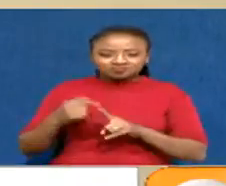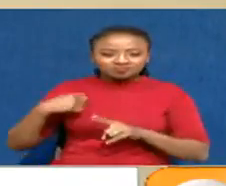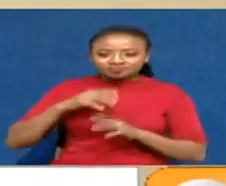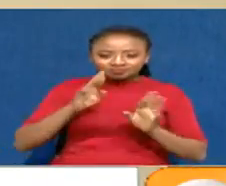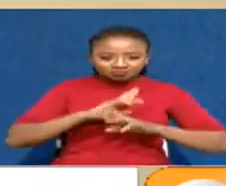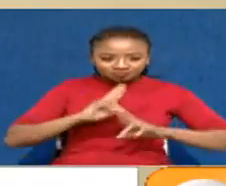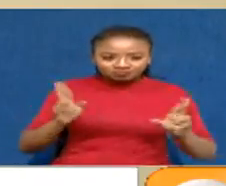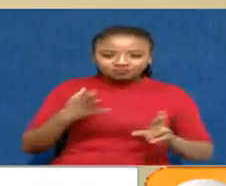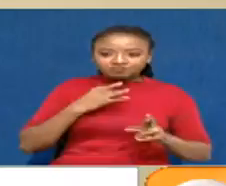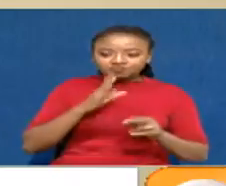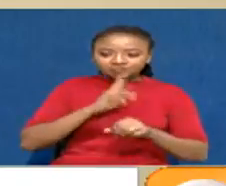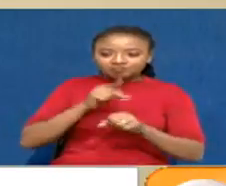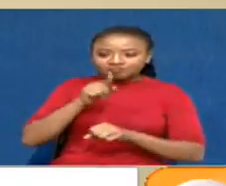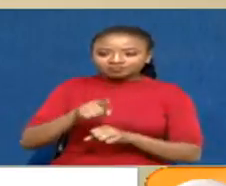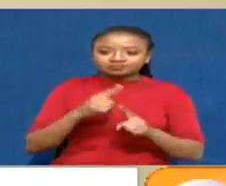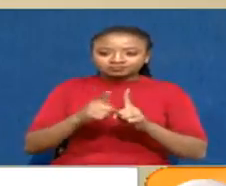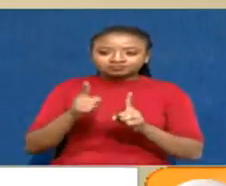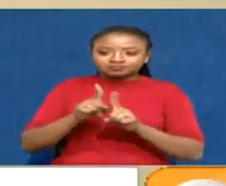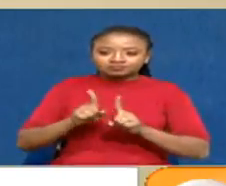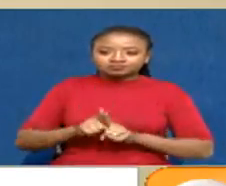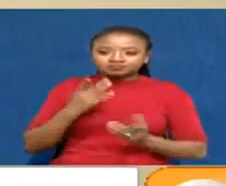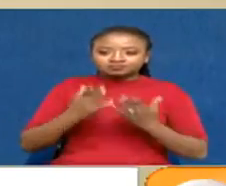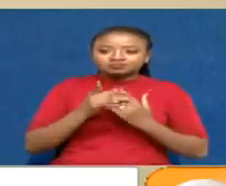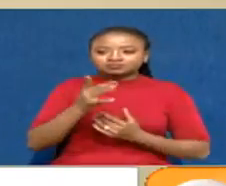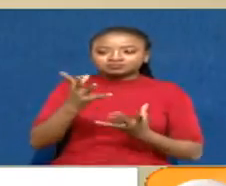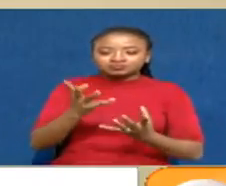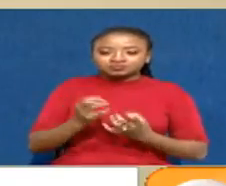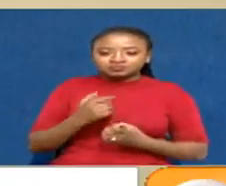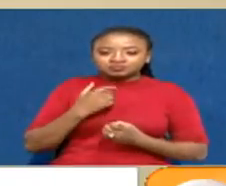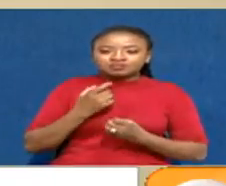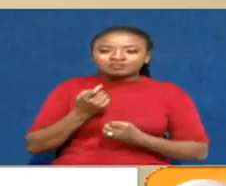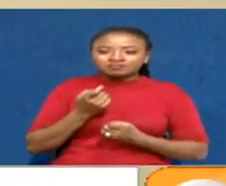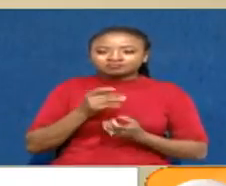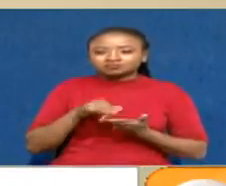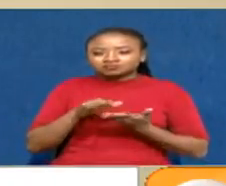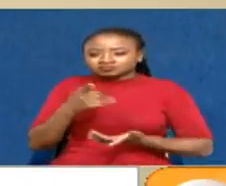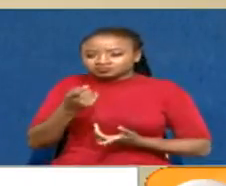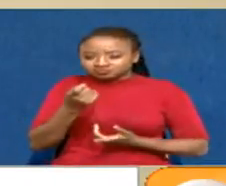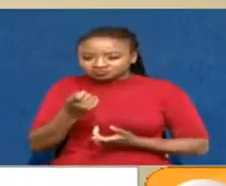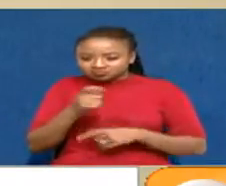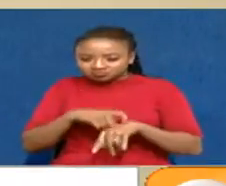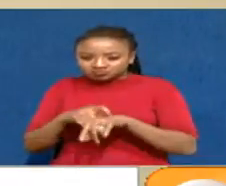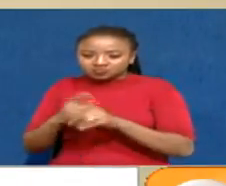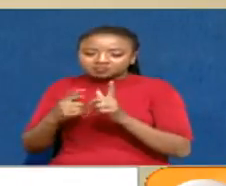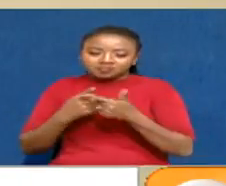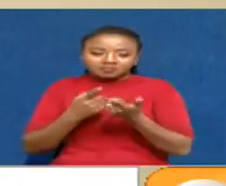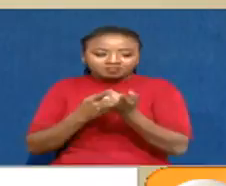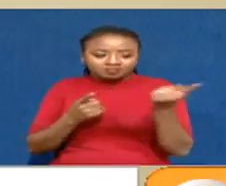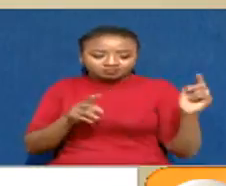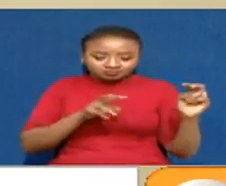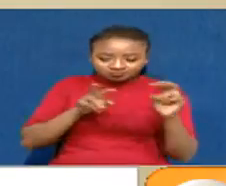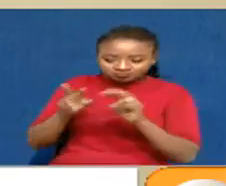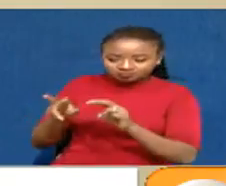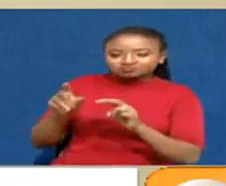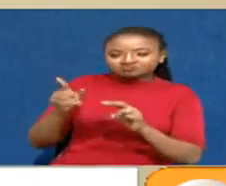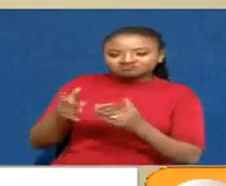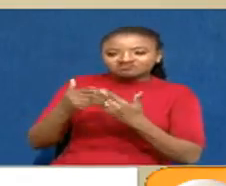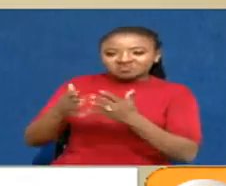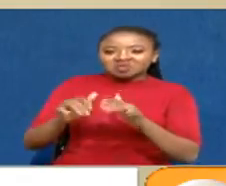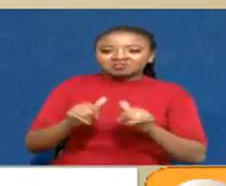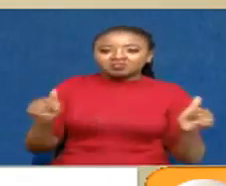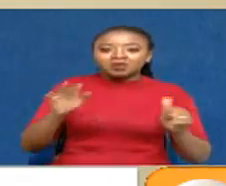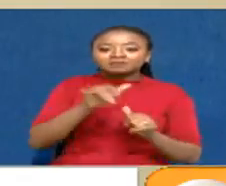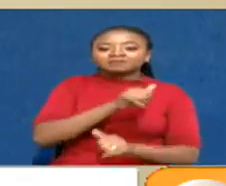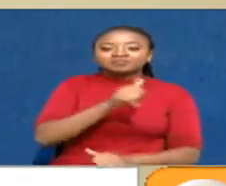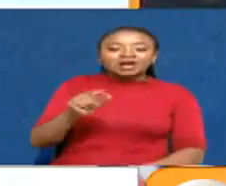that. Although I know it'll take maybe a bit of time before everyone can see the benefit of what we're proposing. Okay.